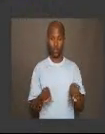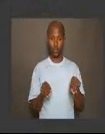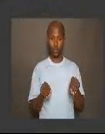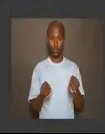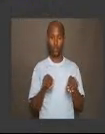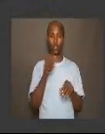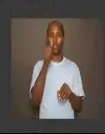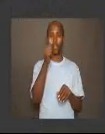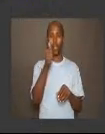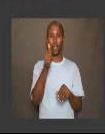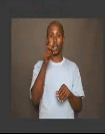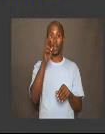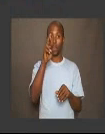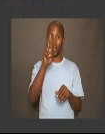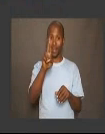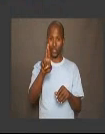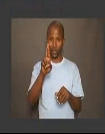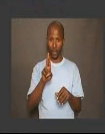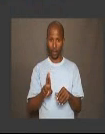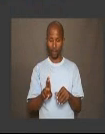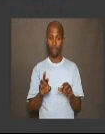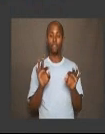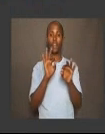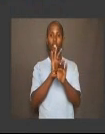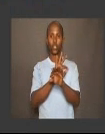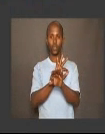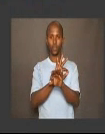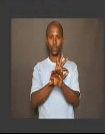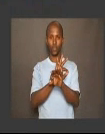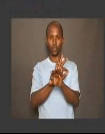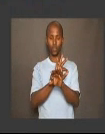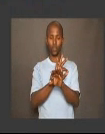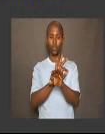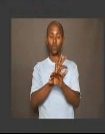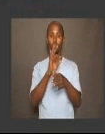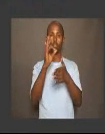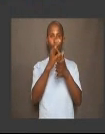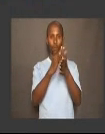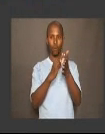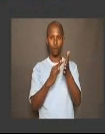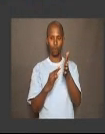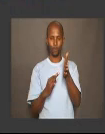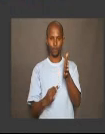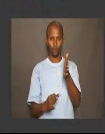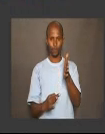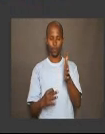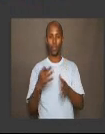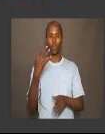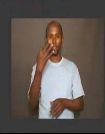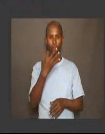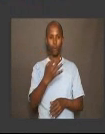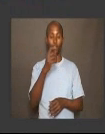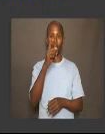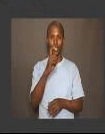A rational function is a function of the form f